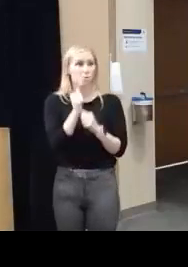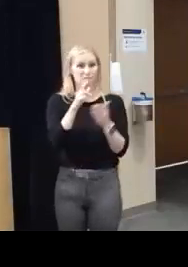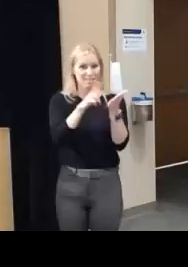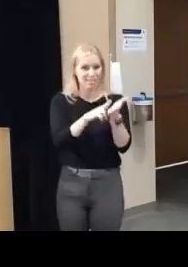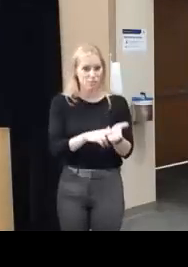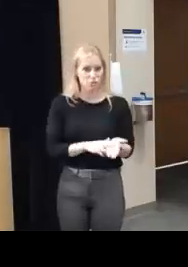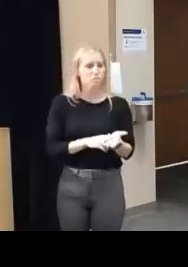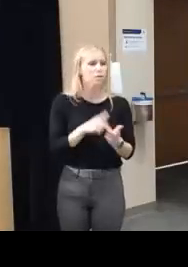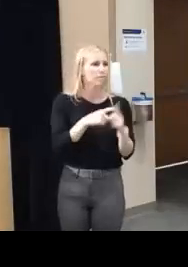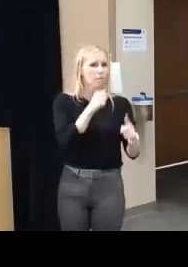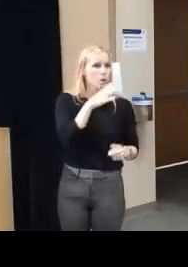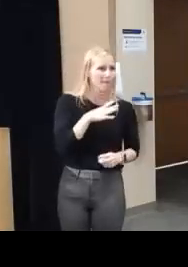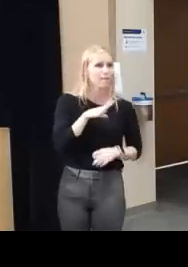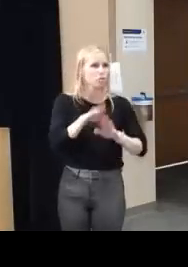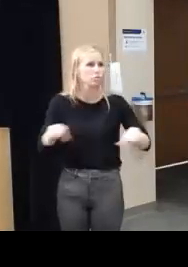and children.